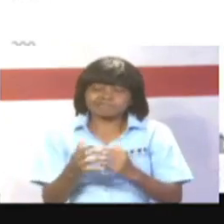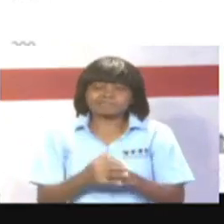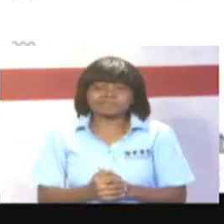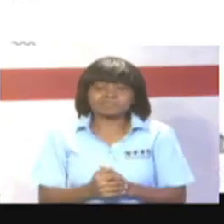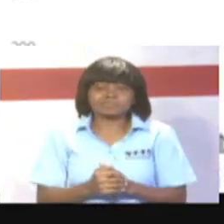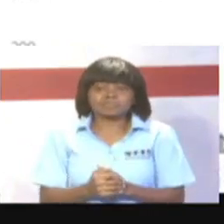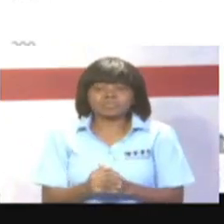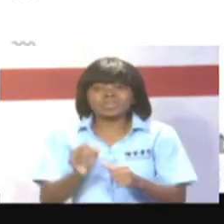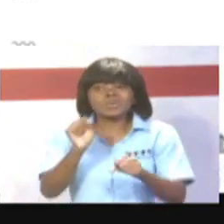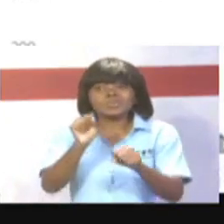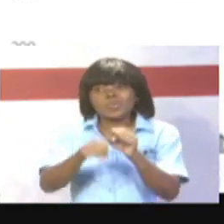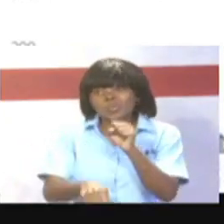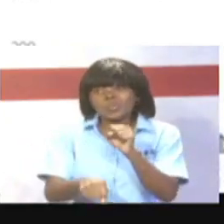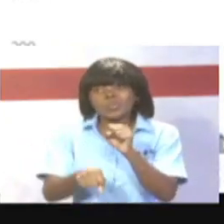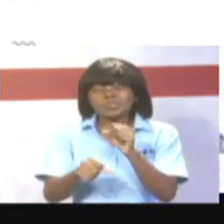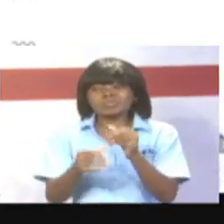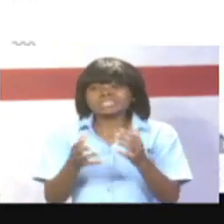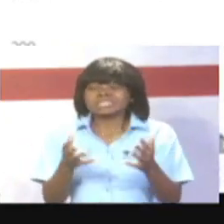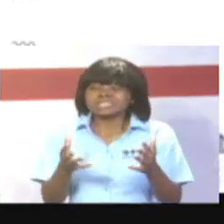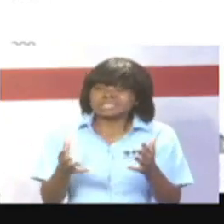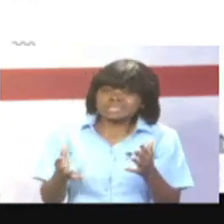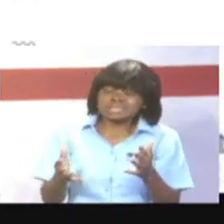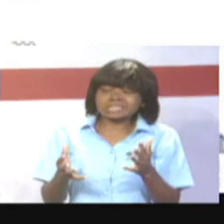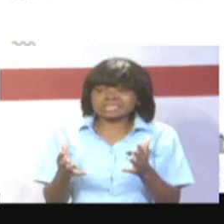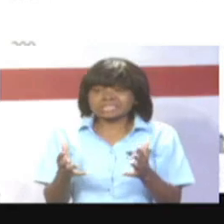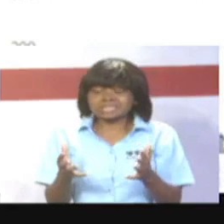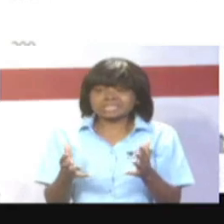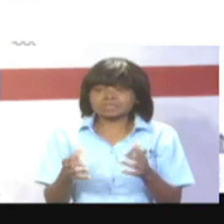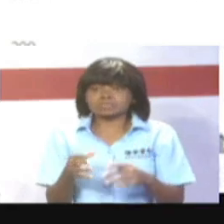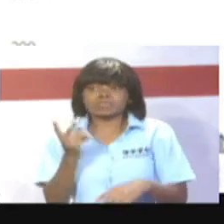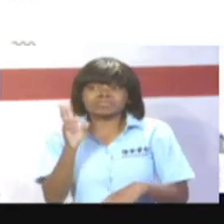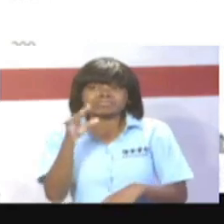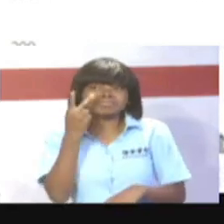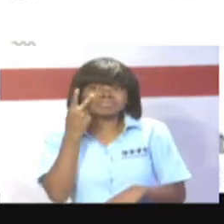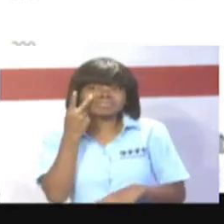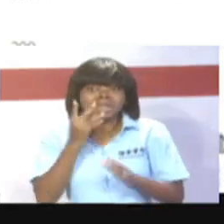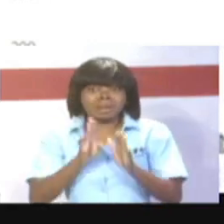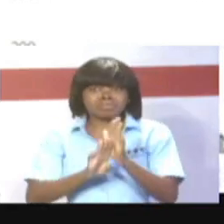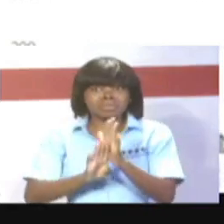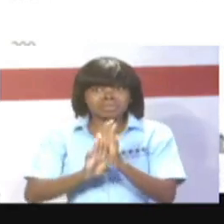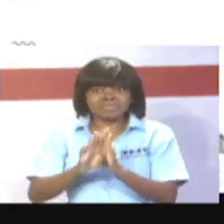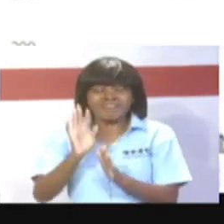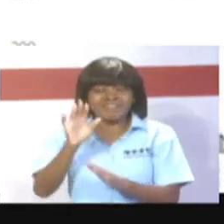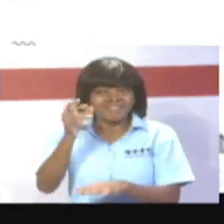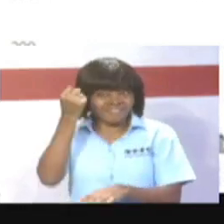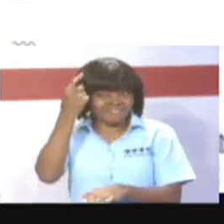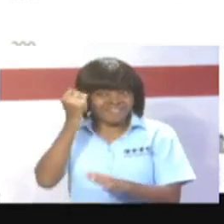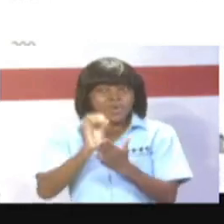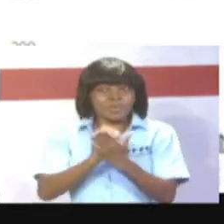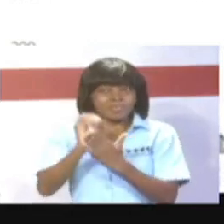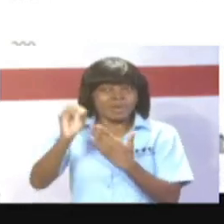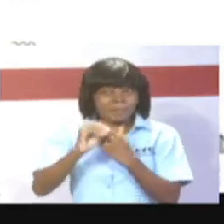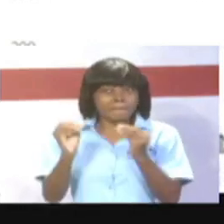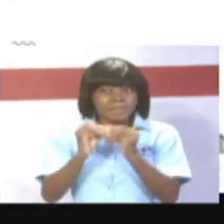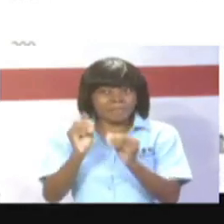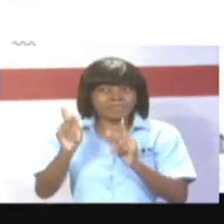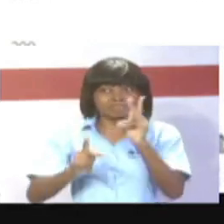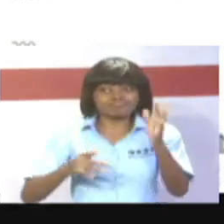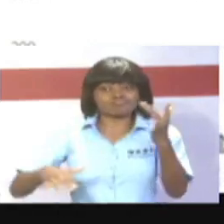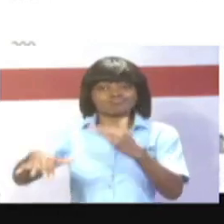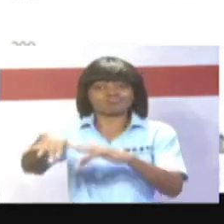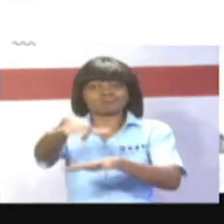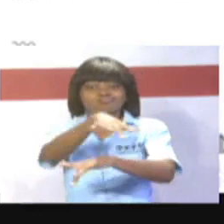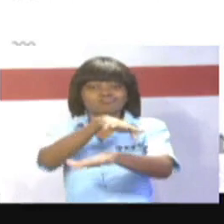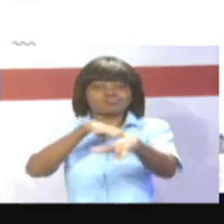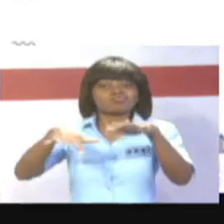the cumulative total for October. And of course, we're seeing more movement and we're seeing additional economic activity, mixing of